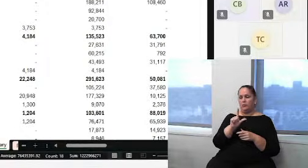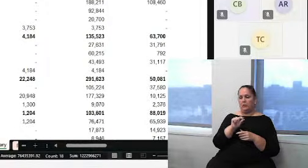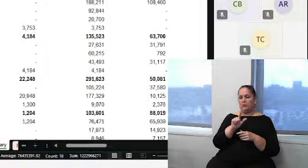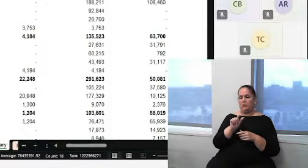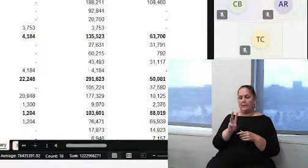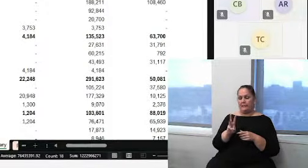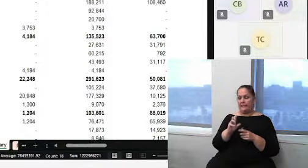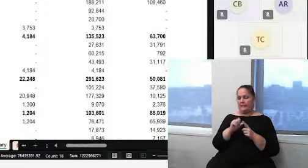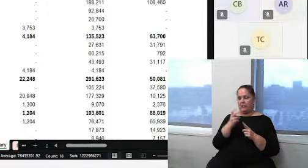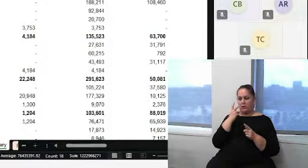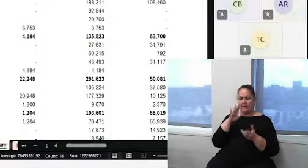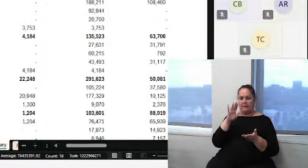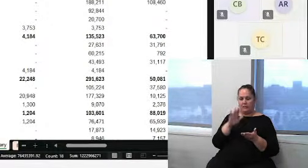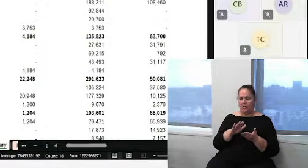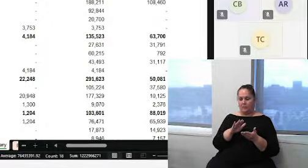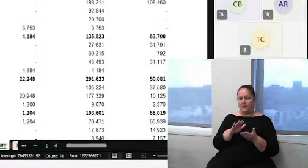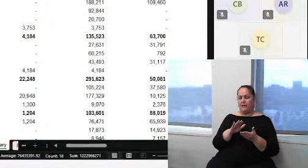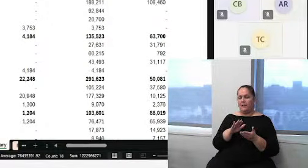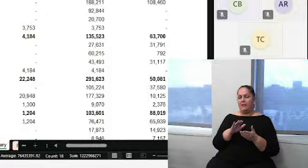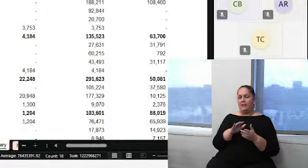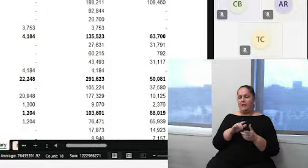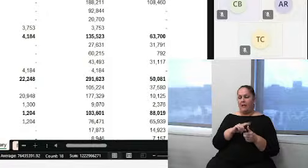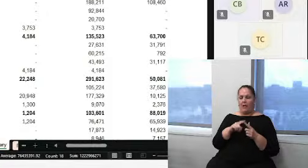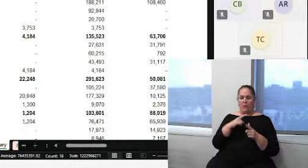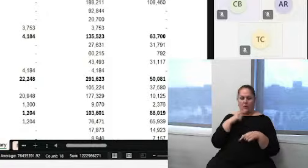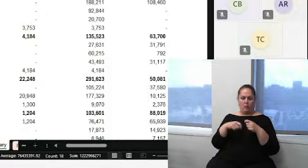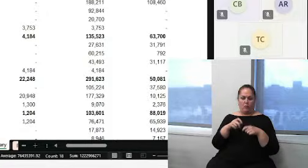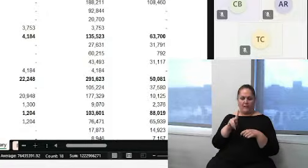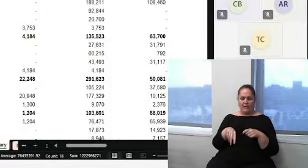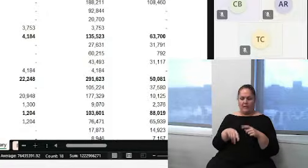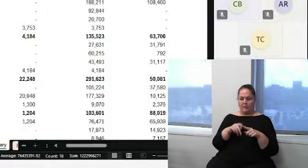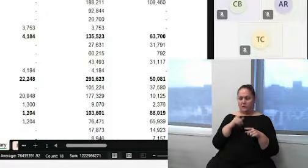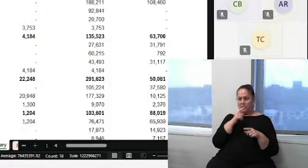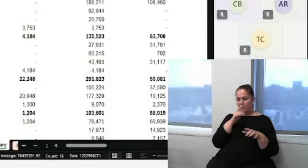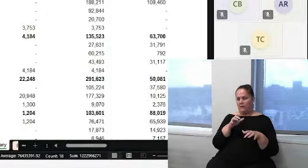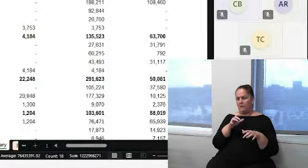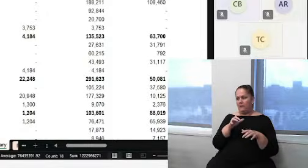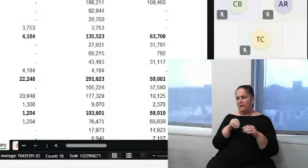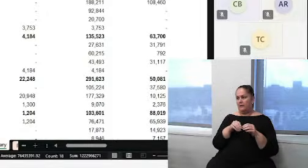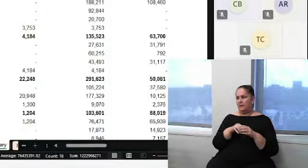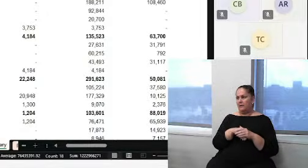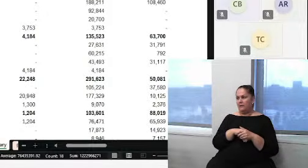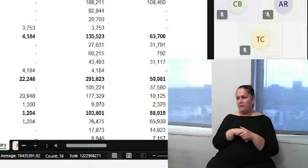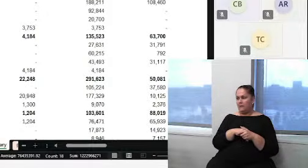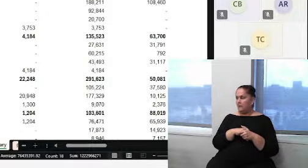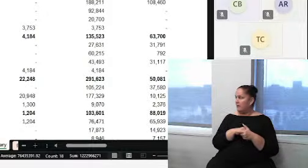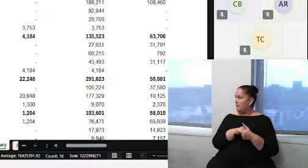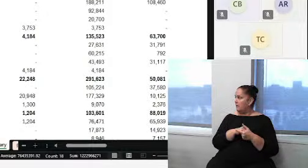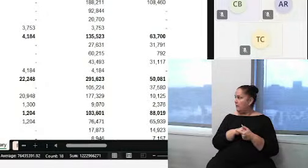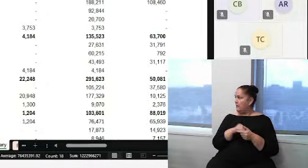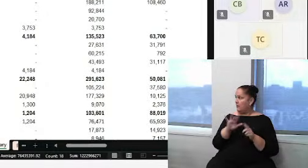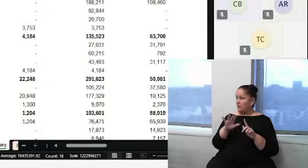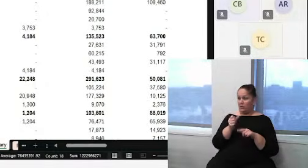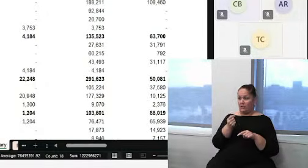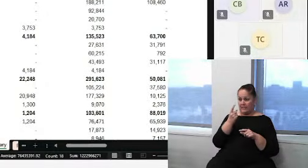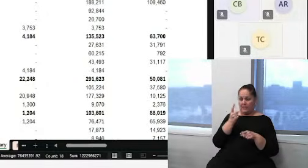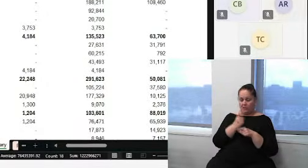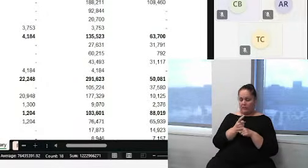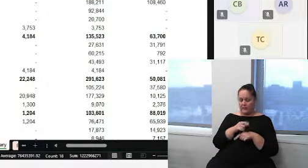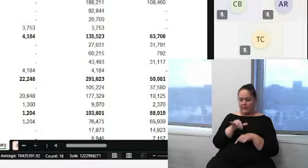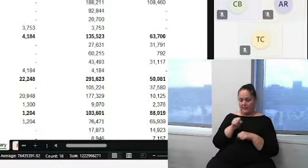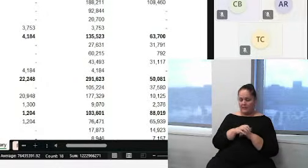sure. We have been. Right. In 2026, you should see the numbers smaller, and we're ramping up.